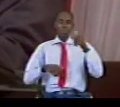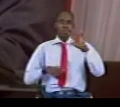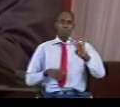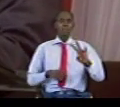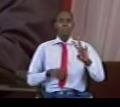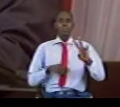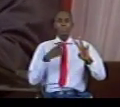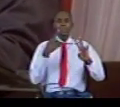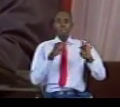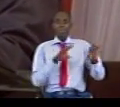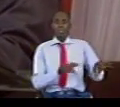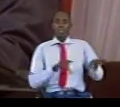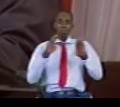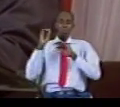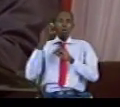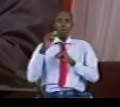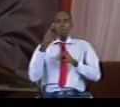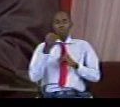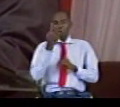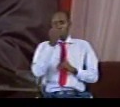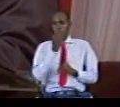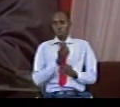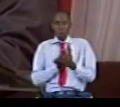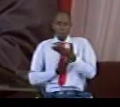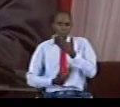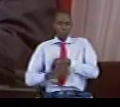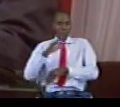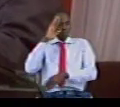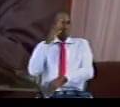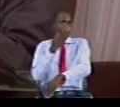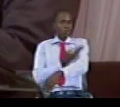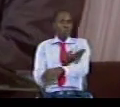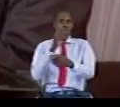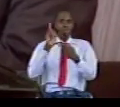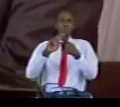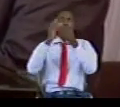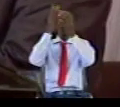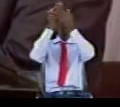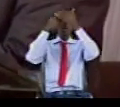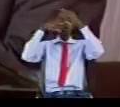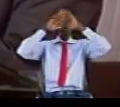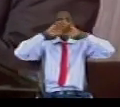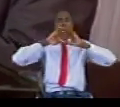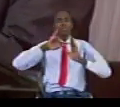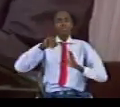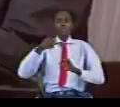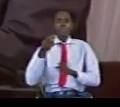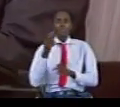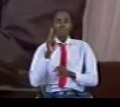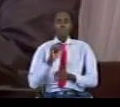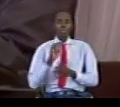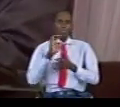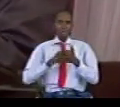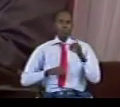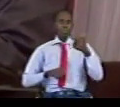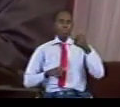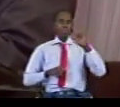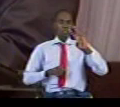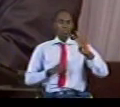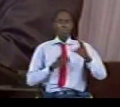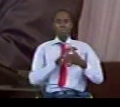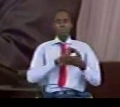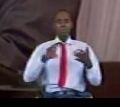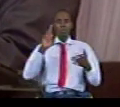departure of the only begotten Son to heaven. In John chapter 17 verse 1, this word speak